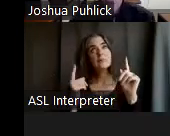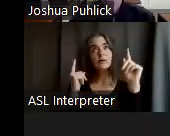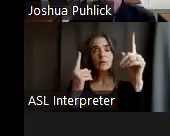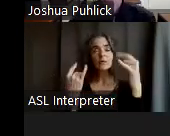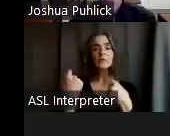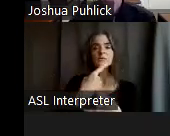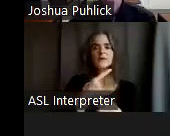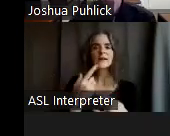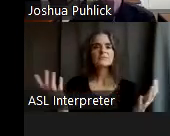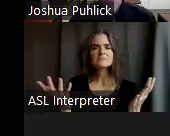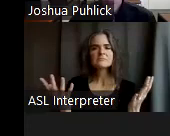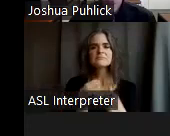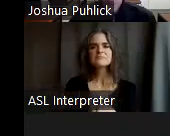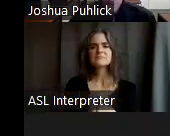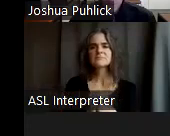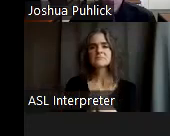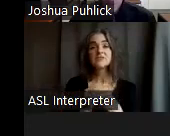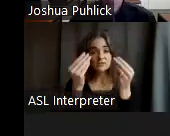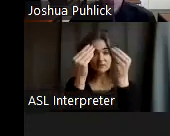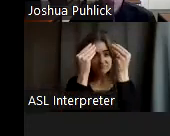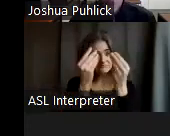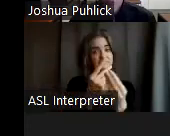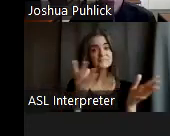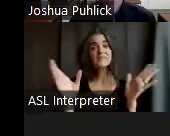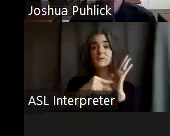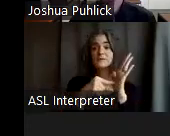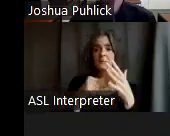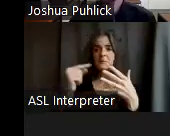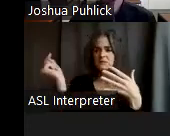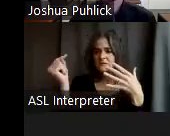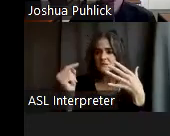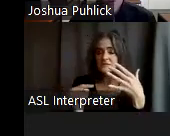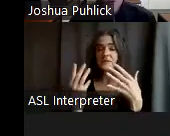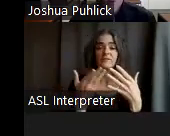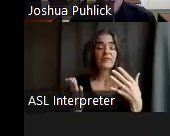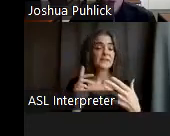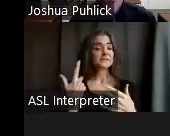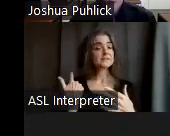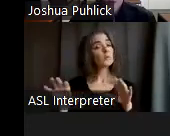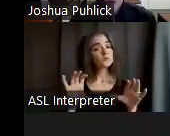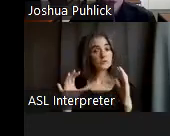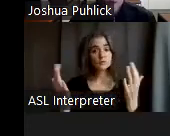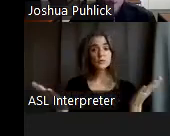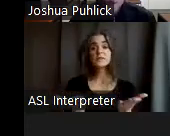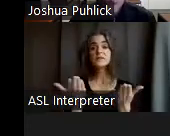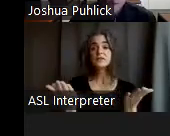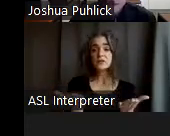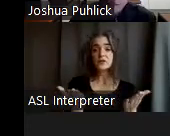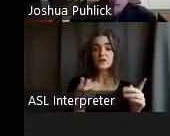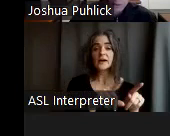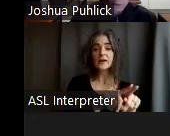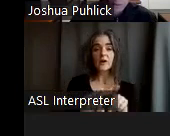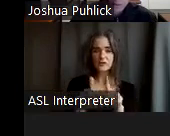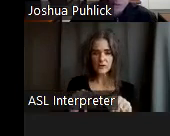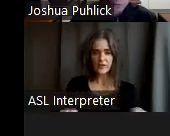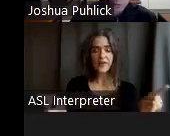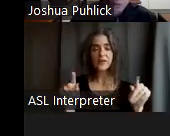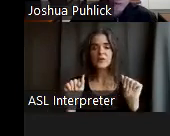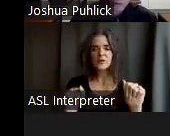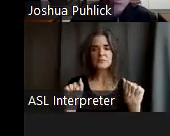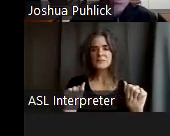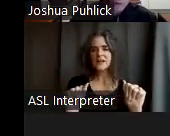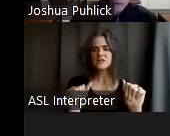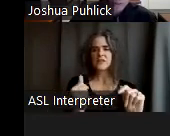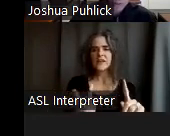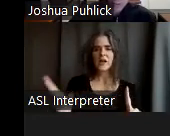to give you some examples of the things that we're doing here and that you could potentially apply to places where you